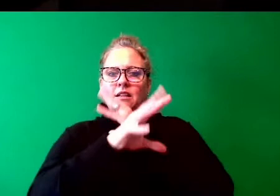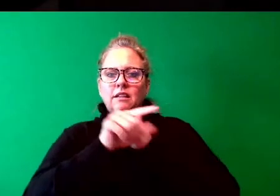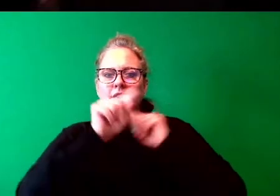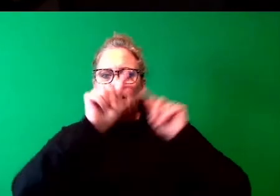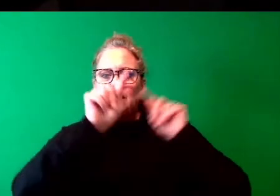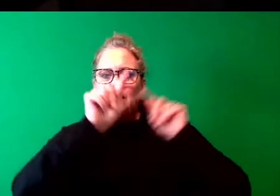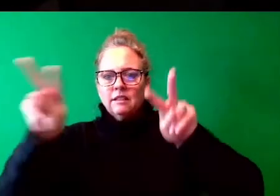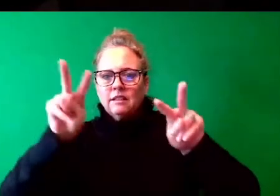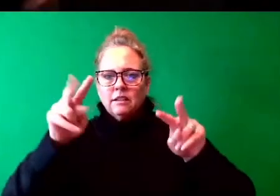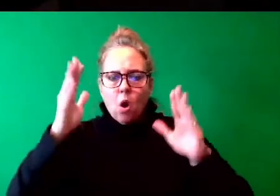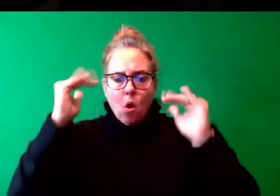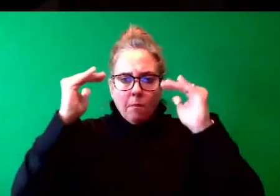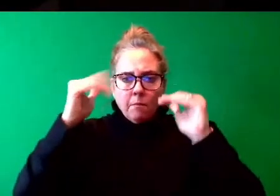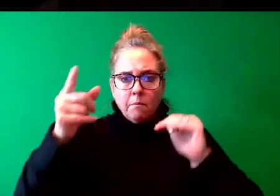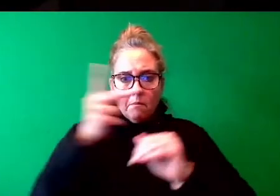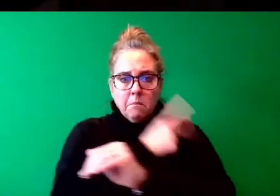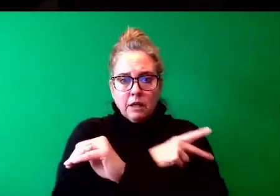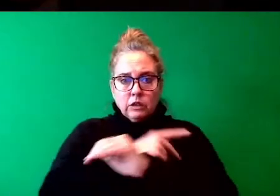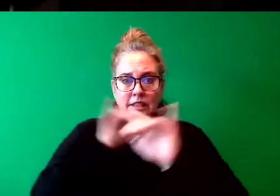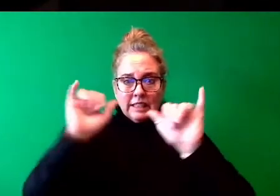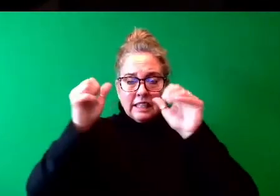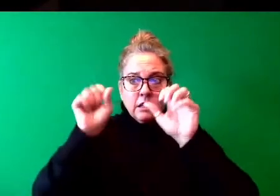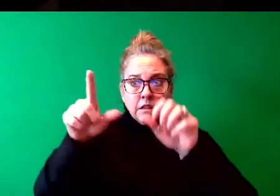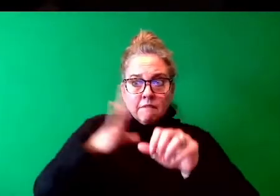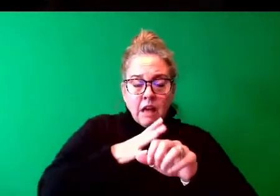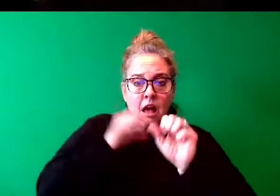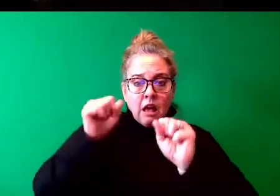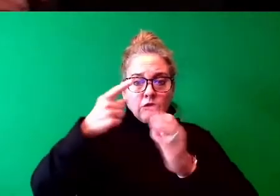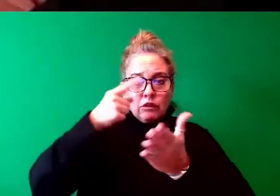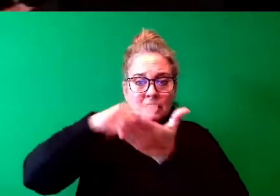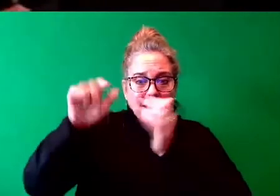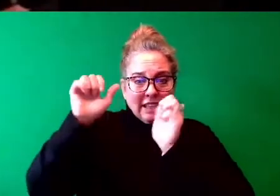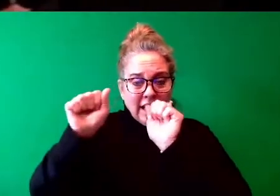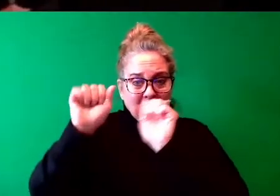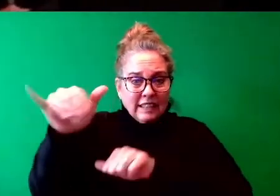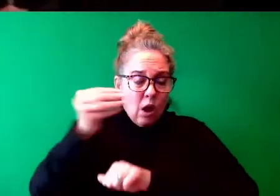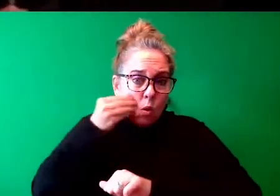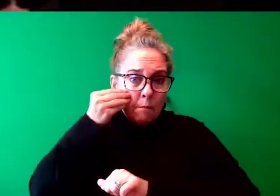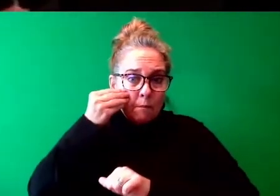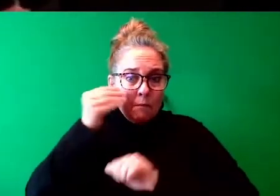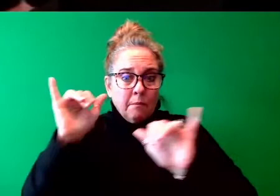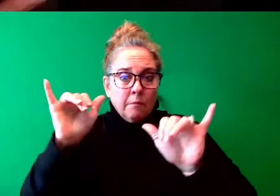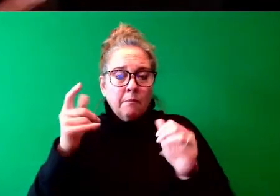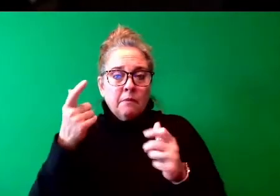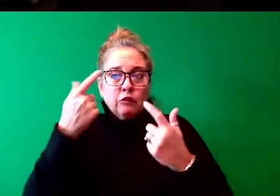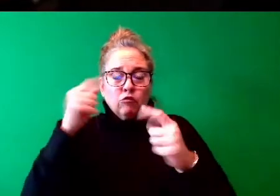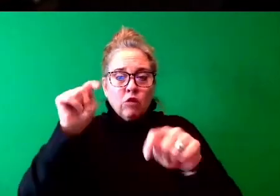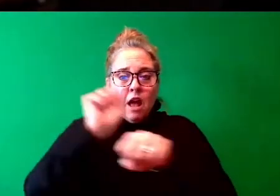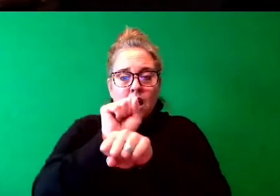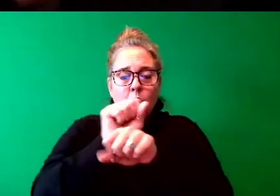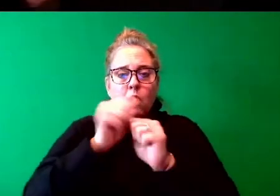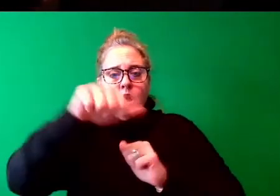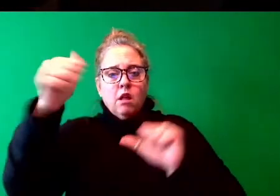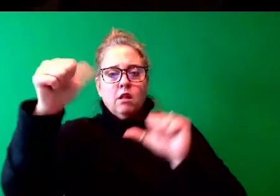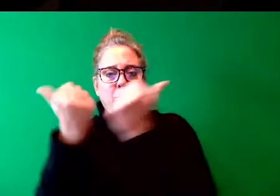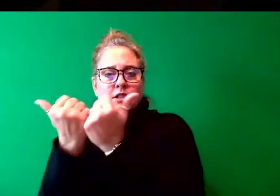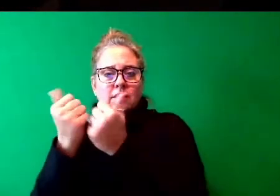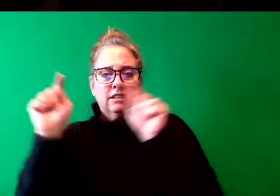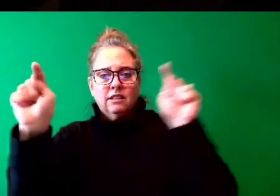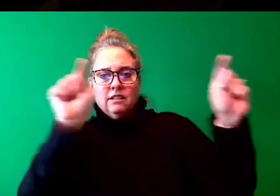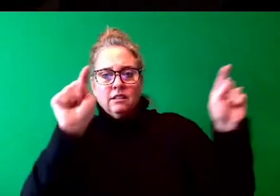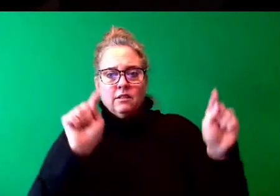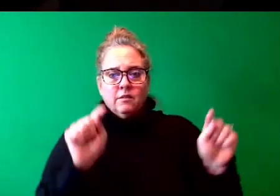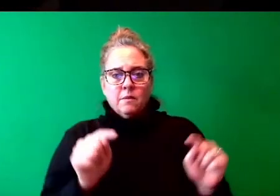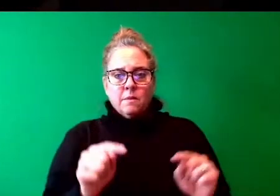can hopefully keep people in home, and education, and then collaboration with other agencies, such as the long-term